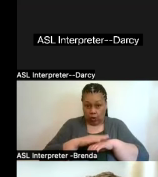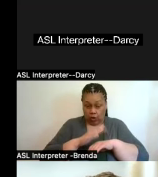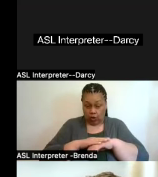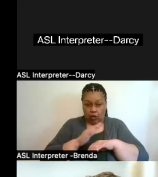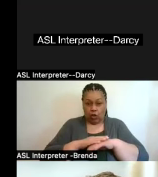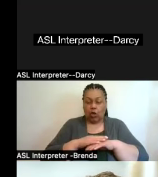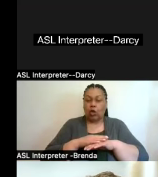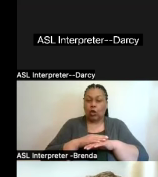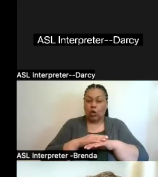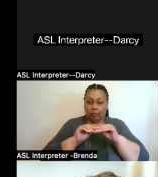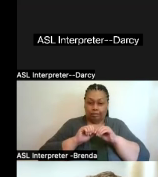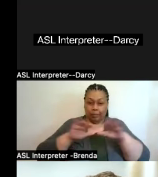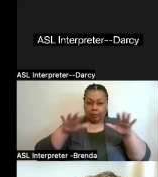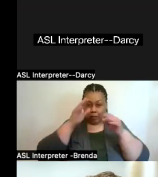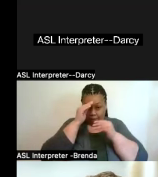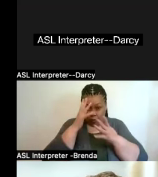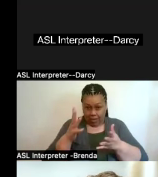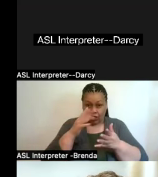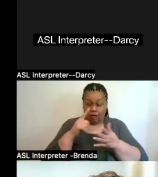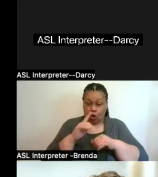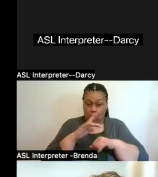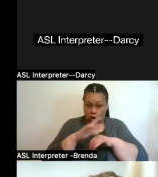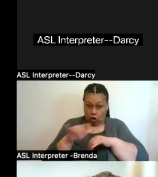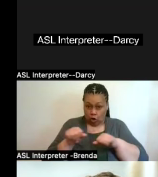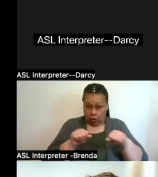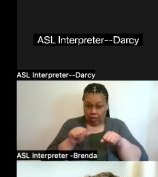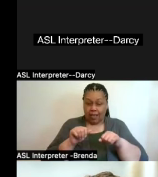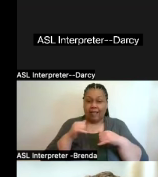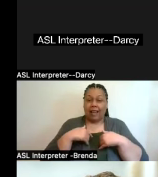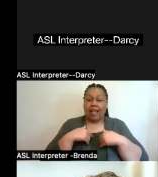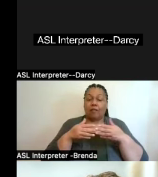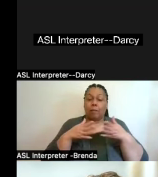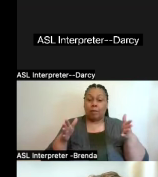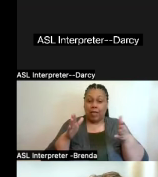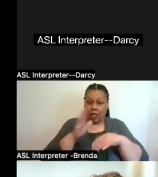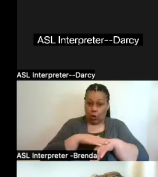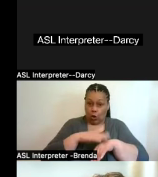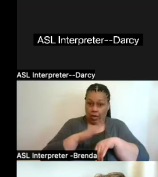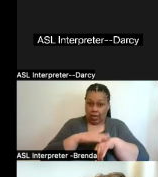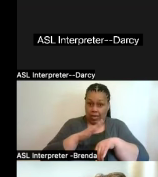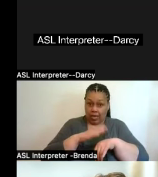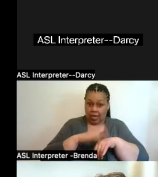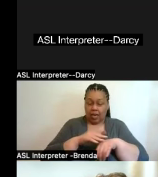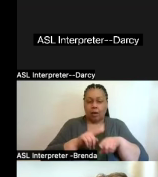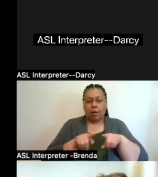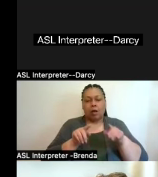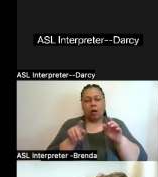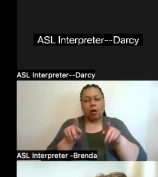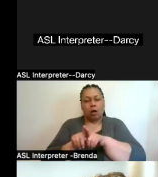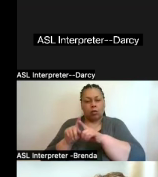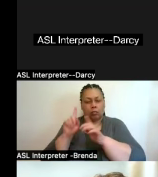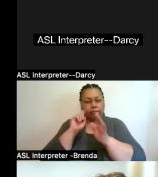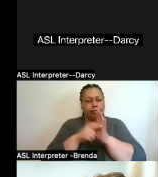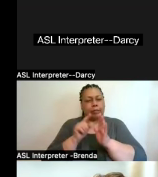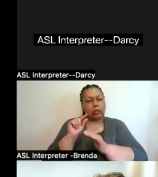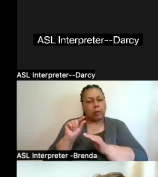publish information for earthquakes that have public alerts associated with it, but it'll also detect smaller earthquakes just